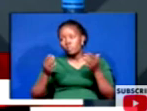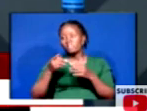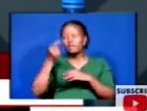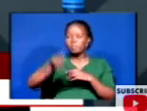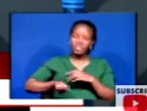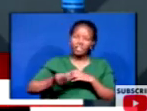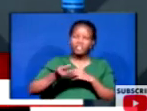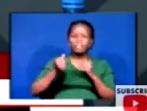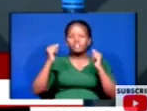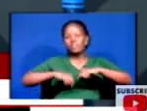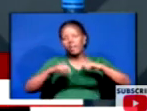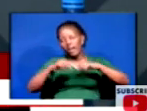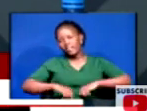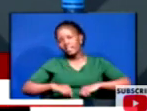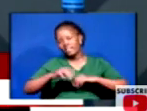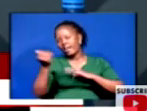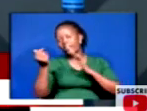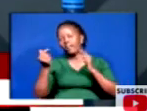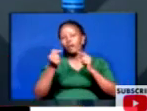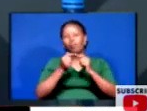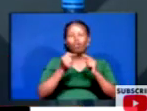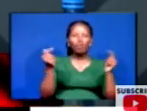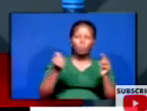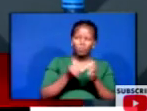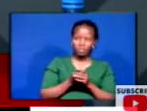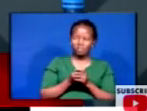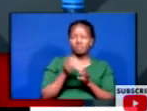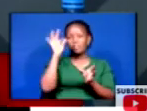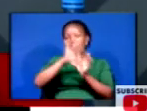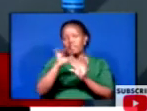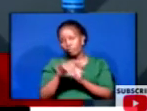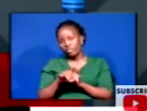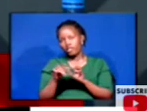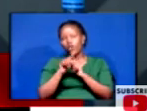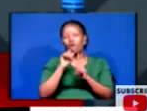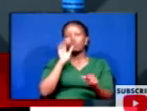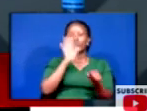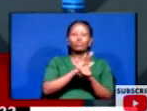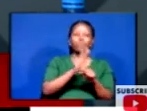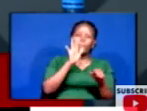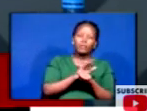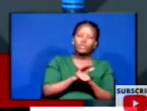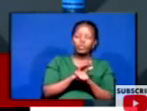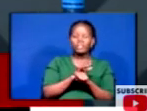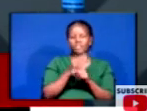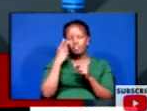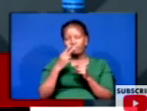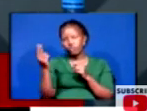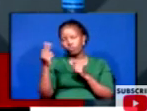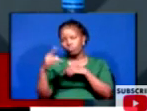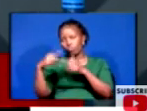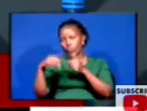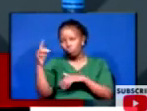part of the judges agreed. Yeah. And so they voted, and of course, the majority's view was taken. The